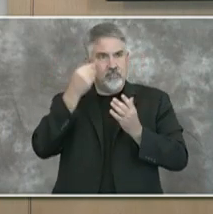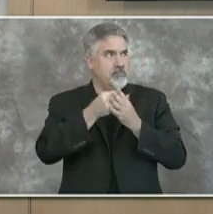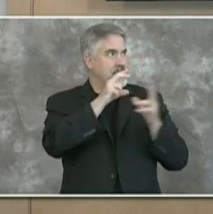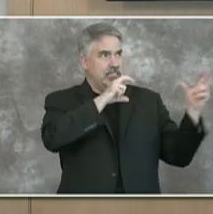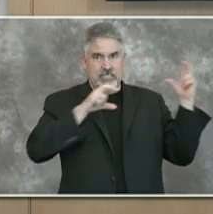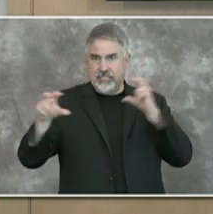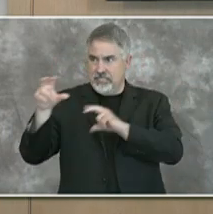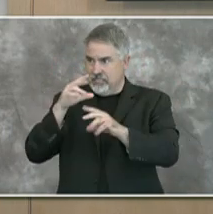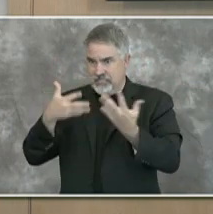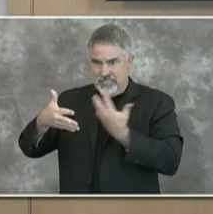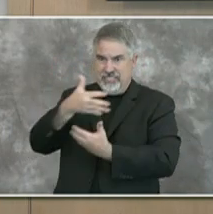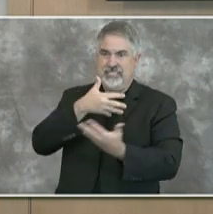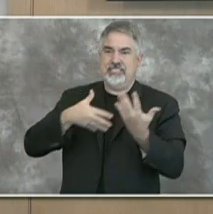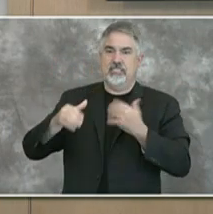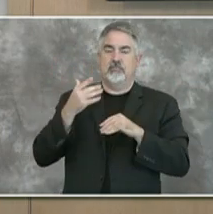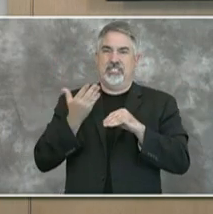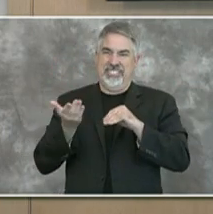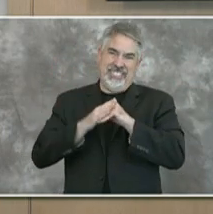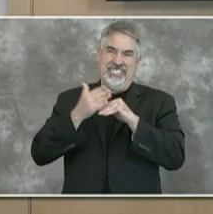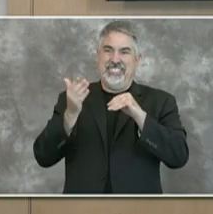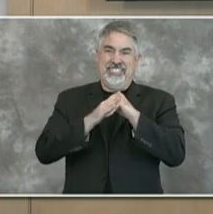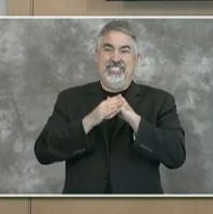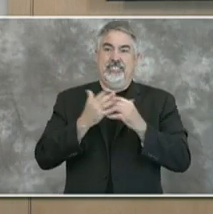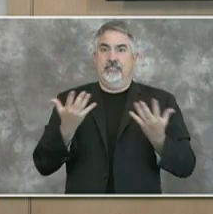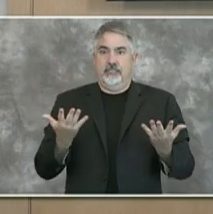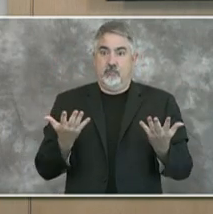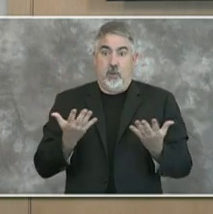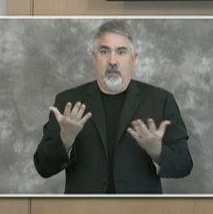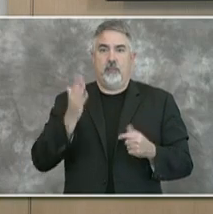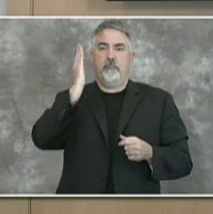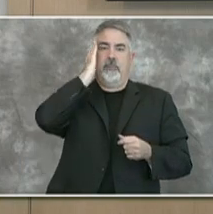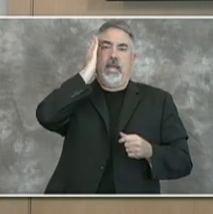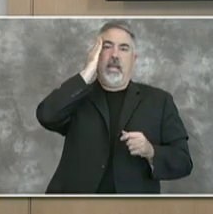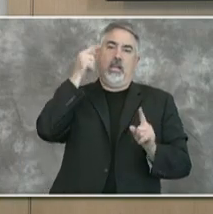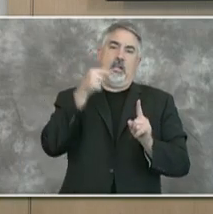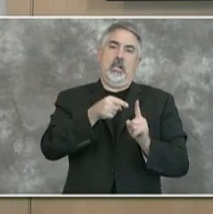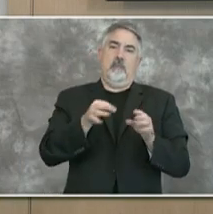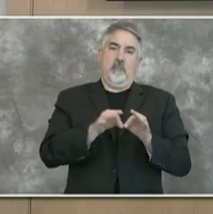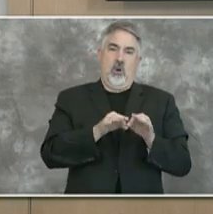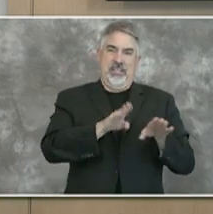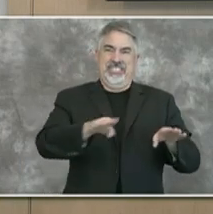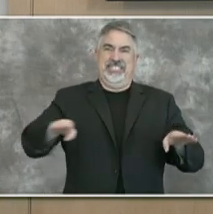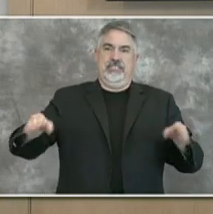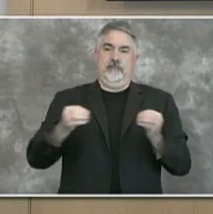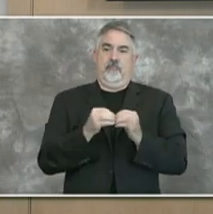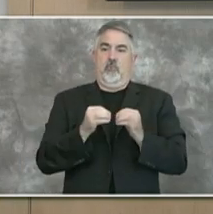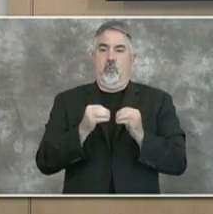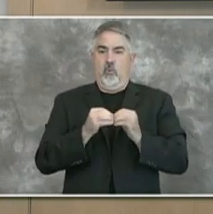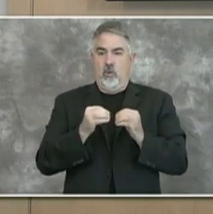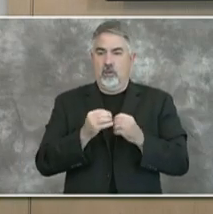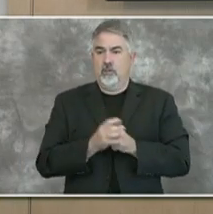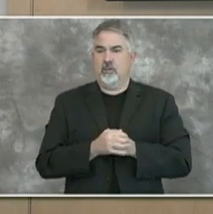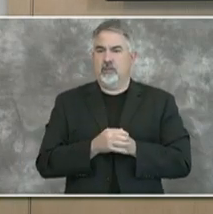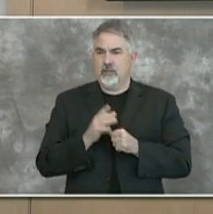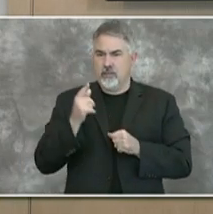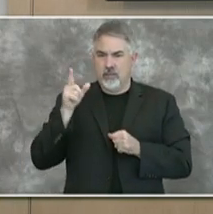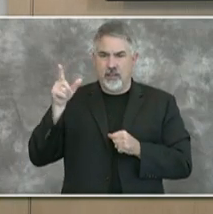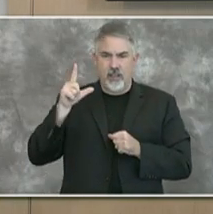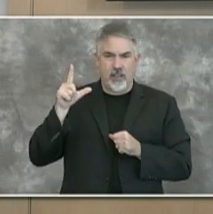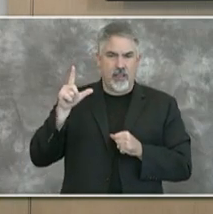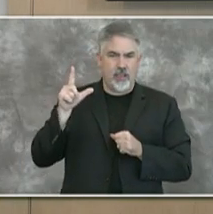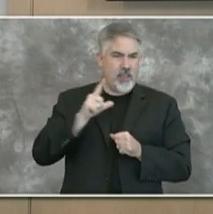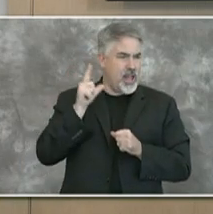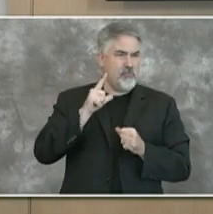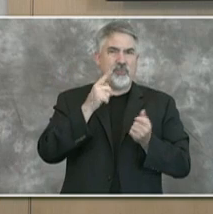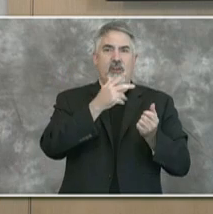our availability of hospital beds. But it's not just that. It is libraries that are turning their 3D printers into